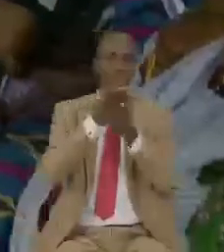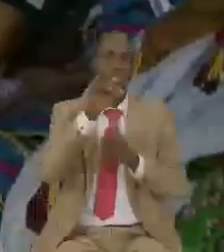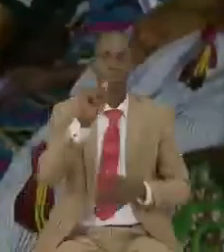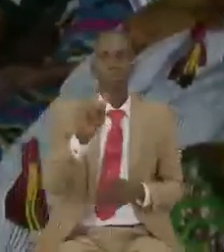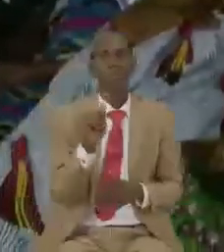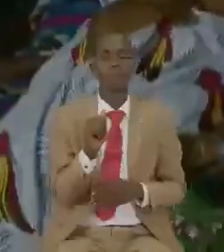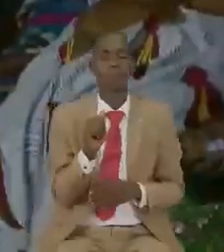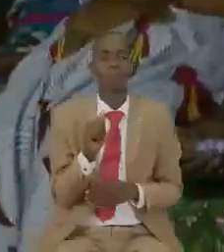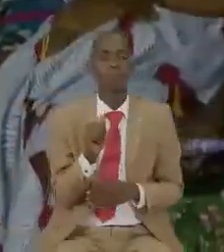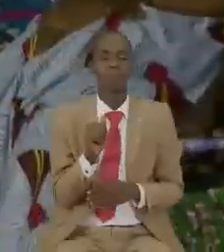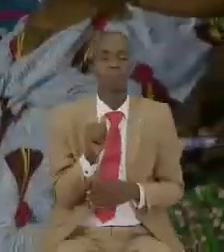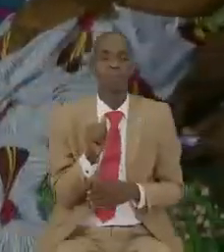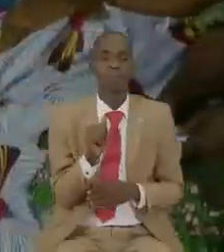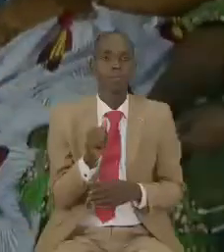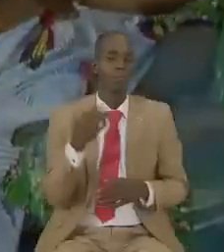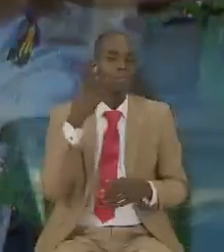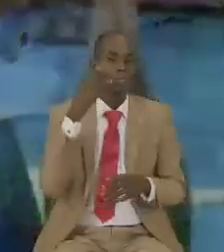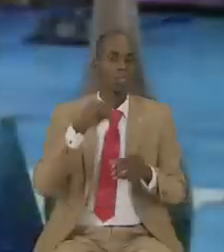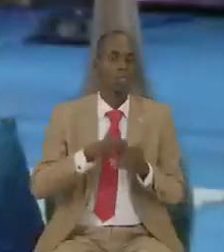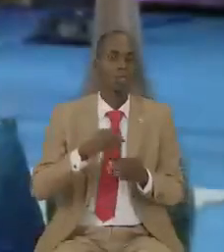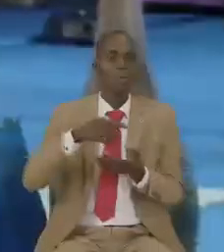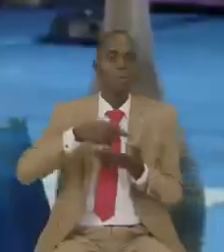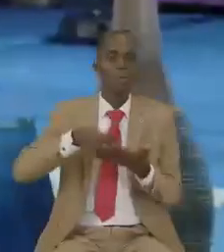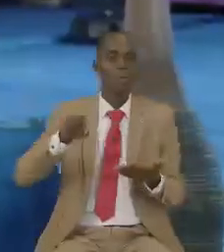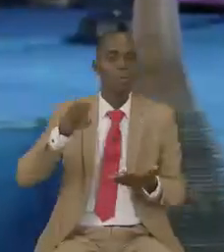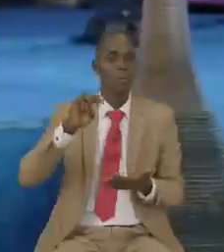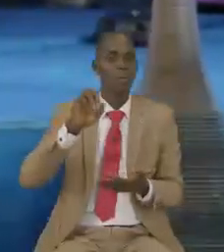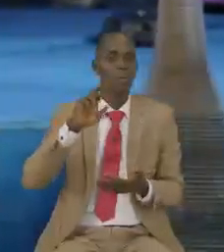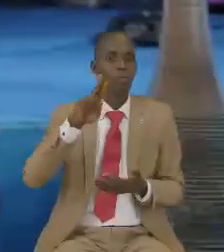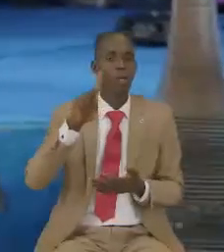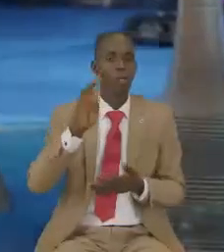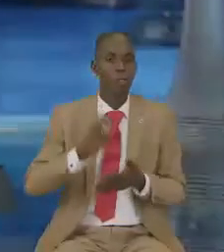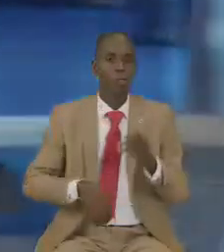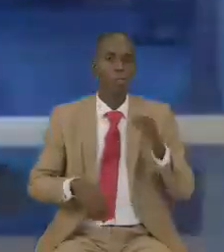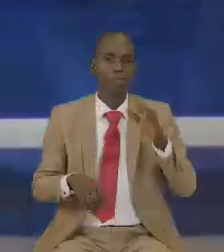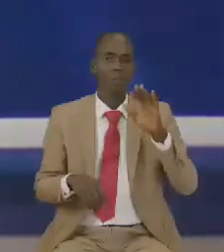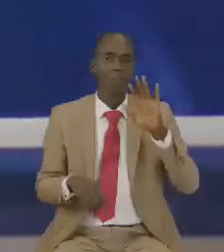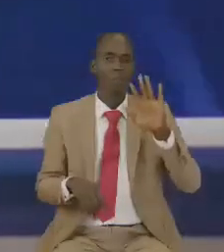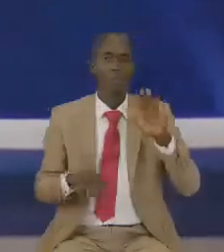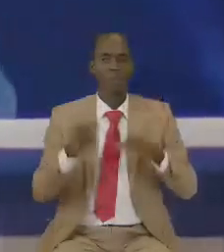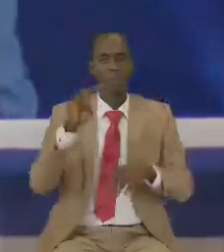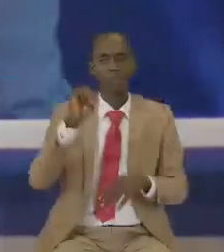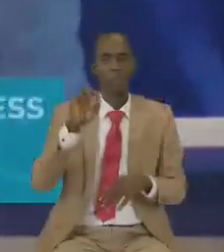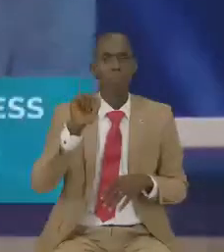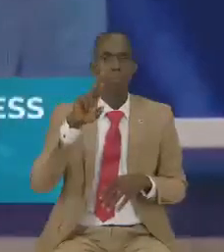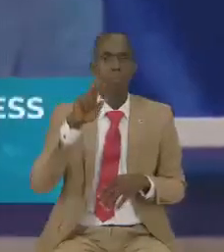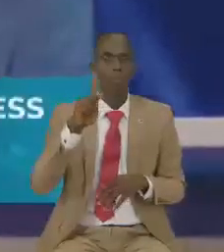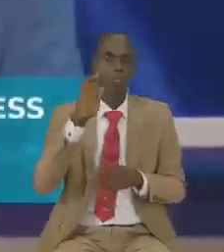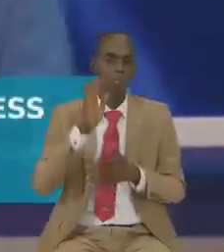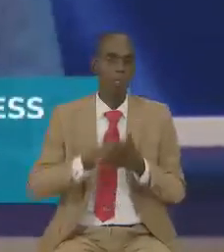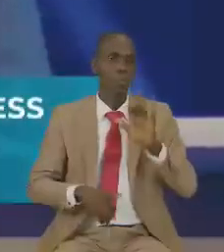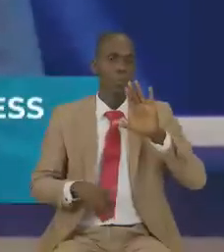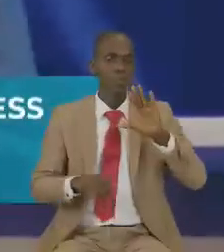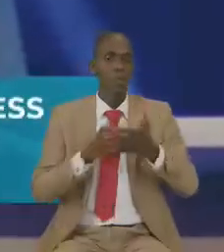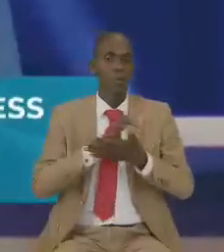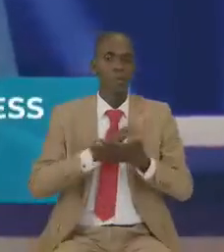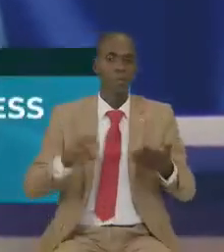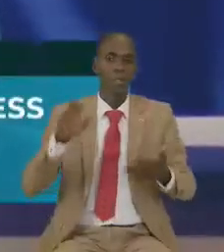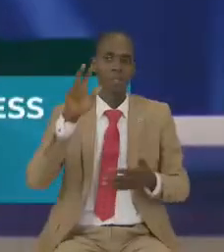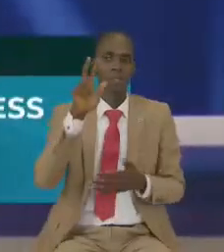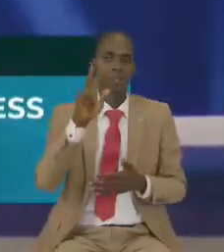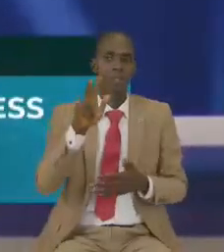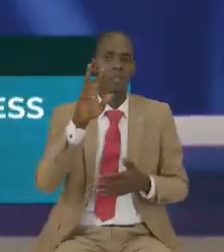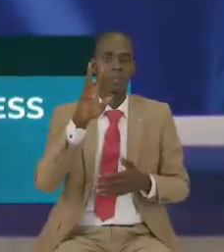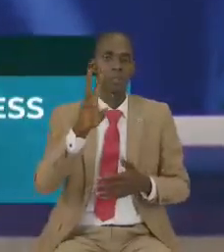at Mark chapter 5, verse 36. Mark chapter 5,